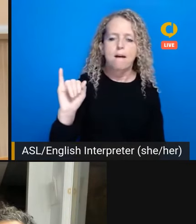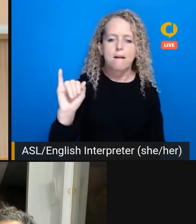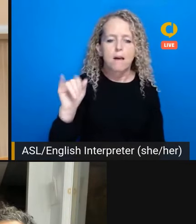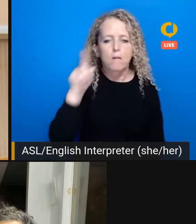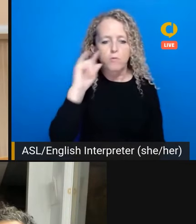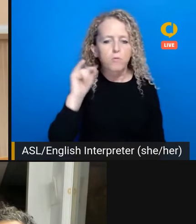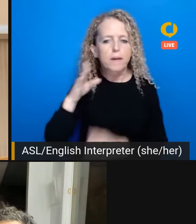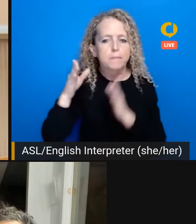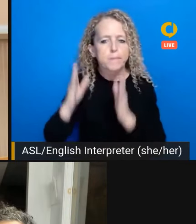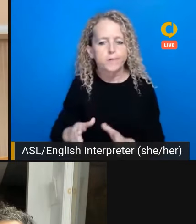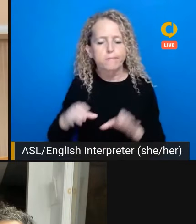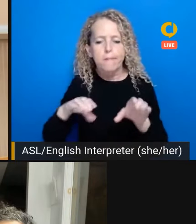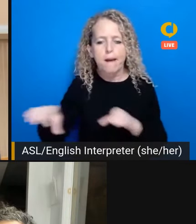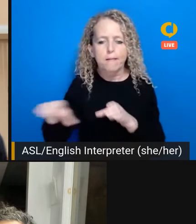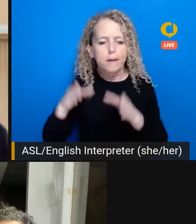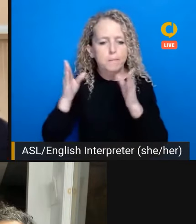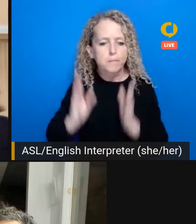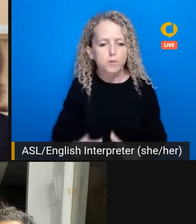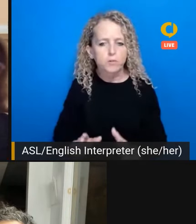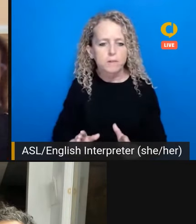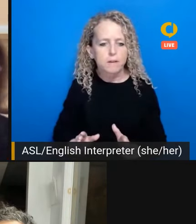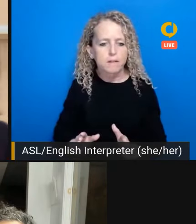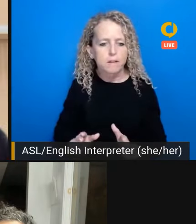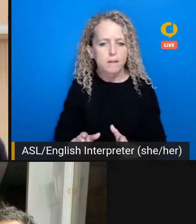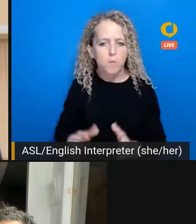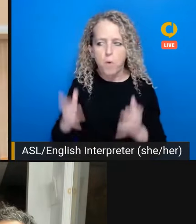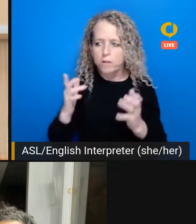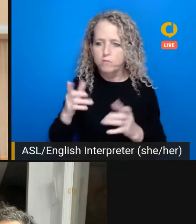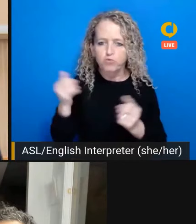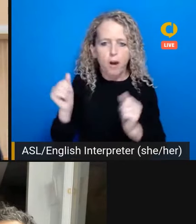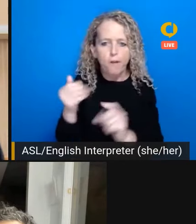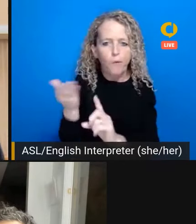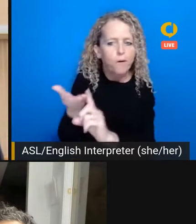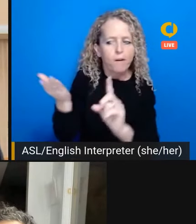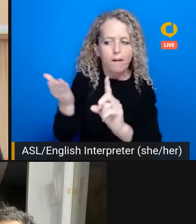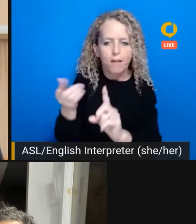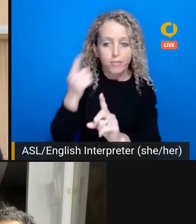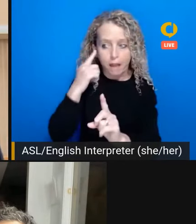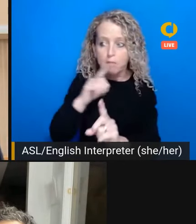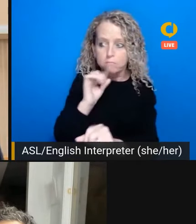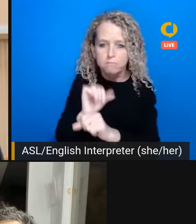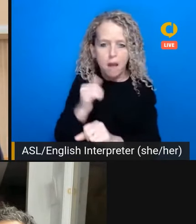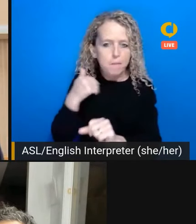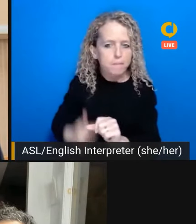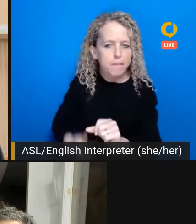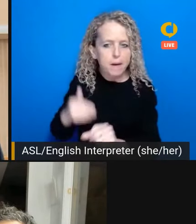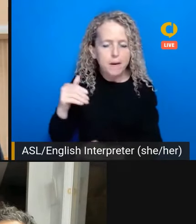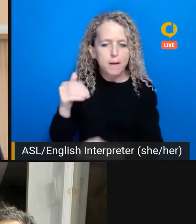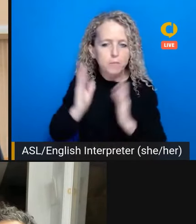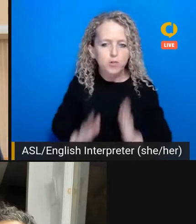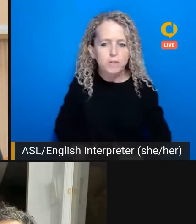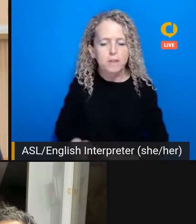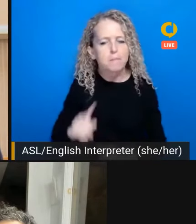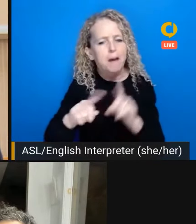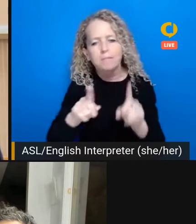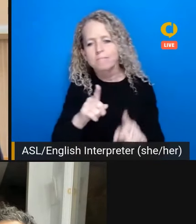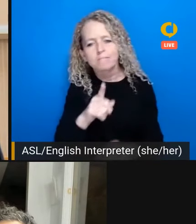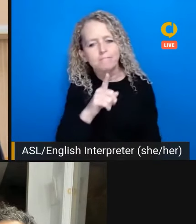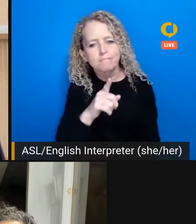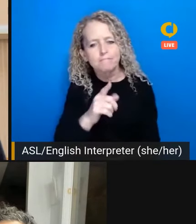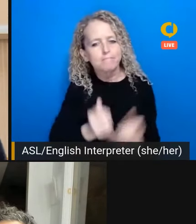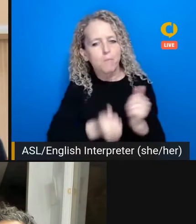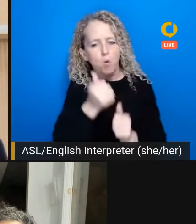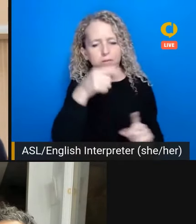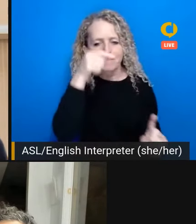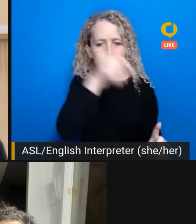like a person, that tries to like trick you and make you think it is a person. But most AI is not that. Most AI is specialist AI that's basically just concerned